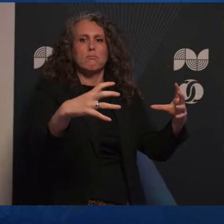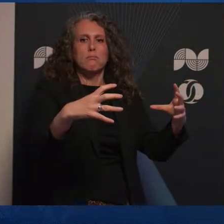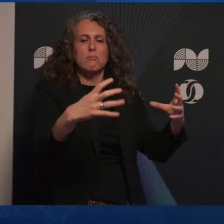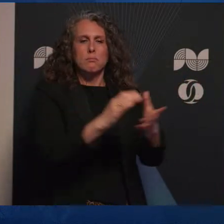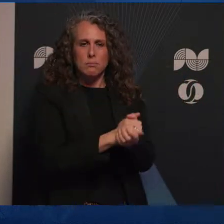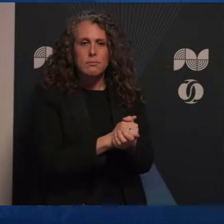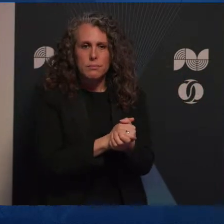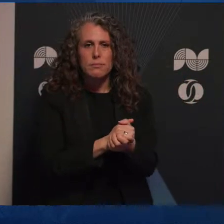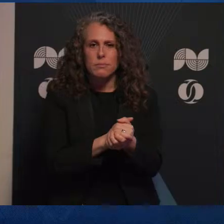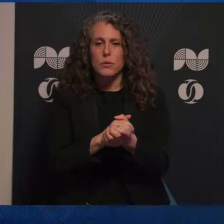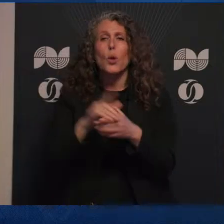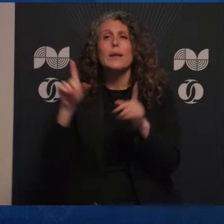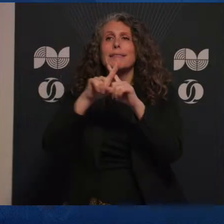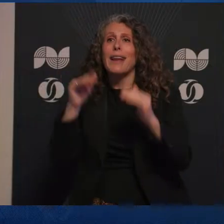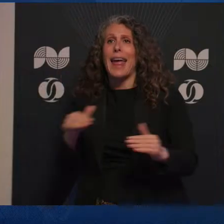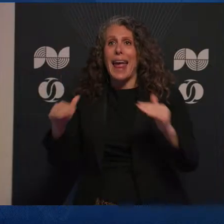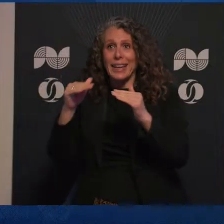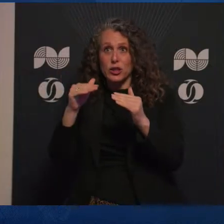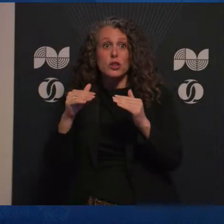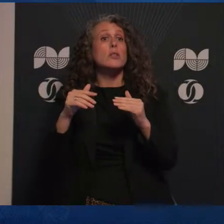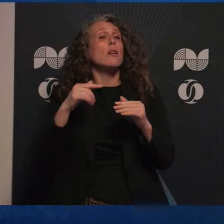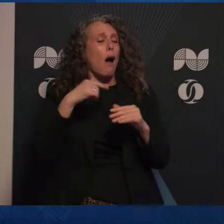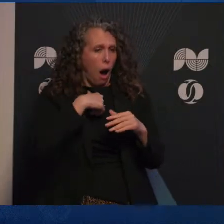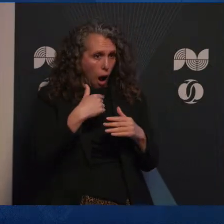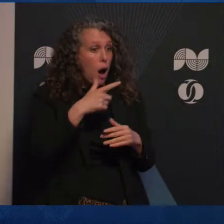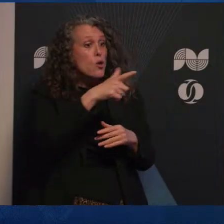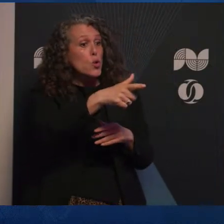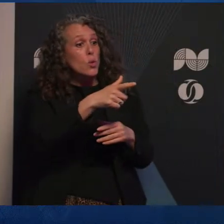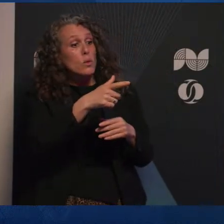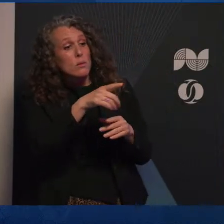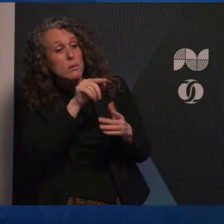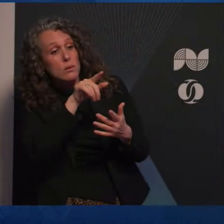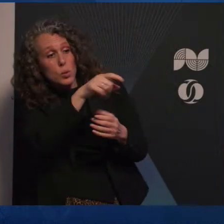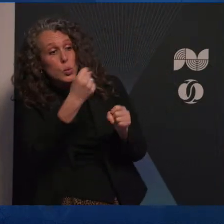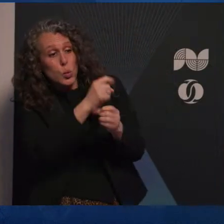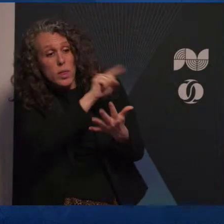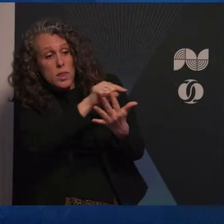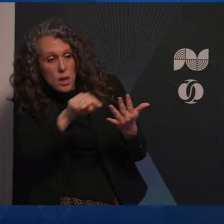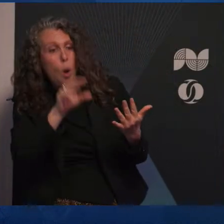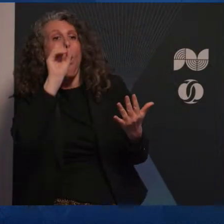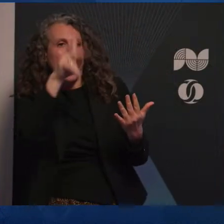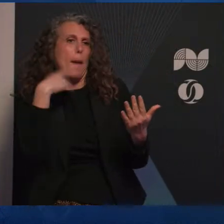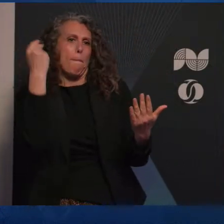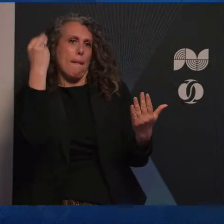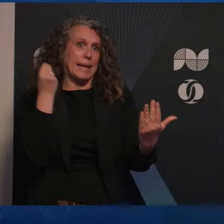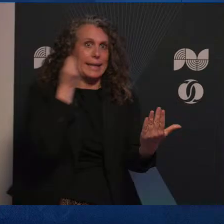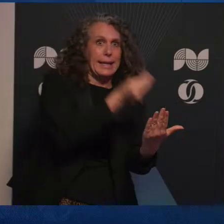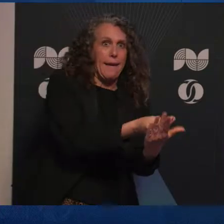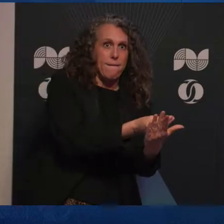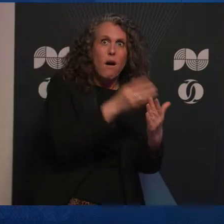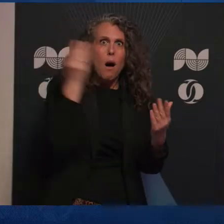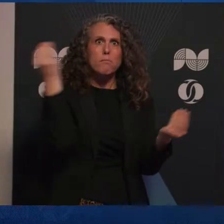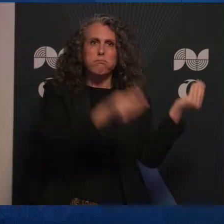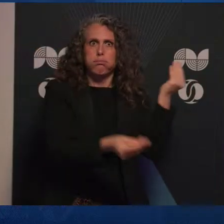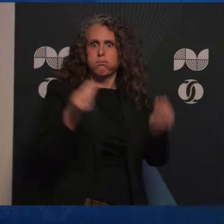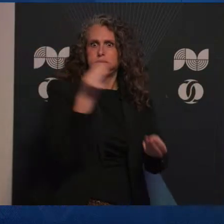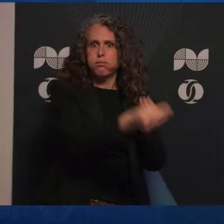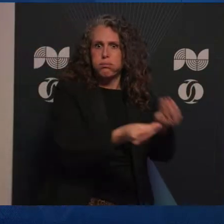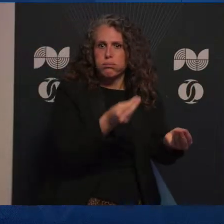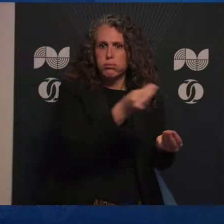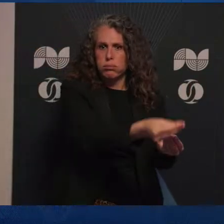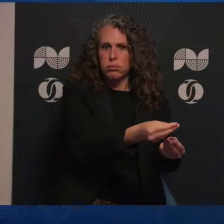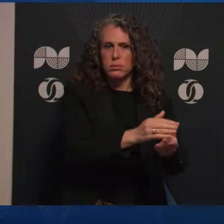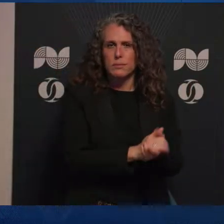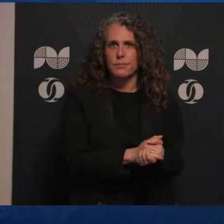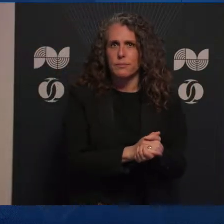deliver on their promise. Of course, some preconditions need to be met. But And what's very good about